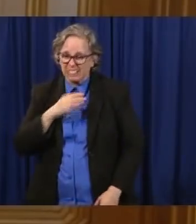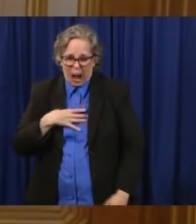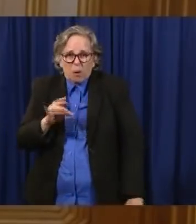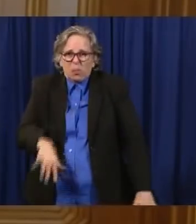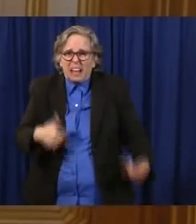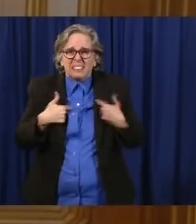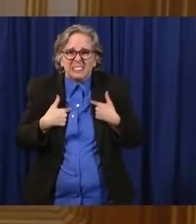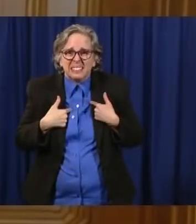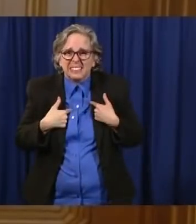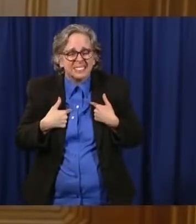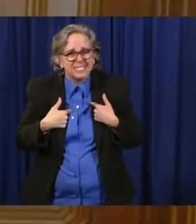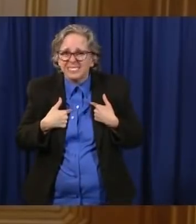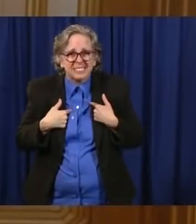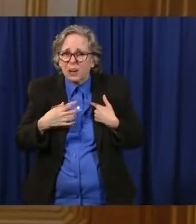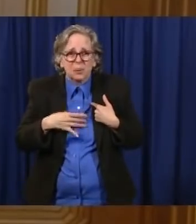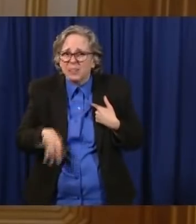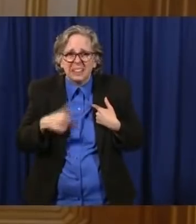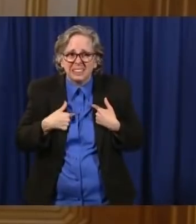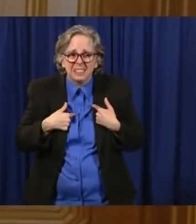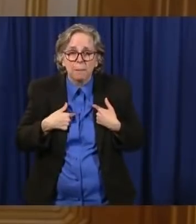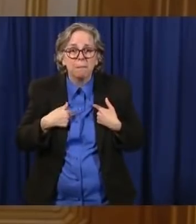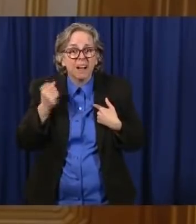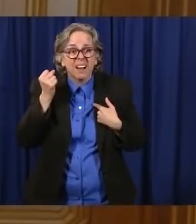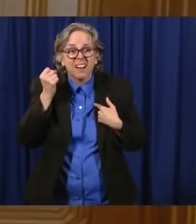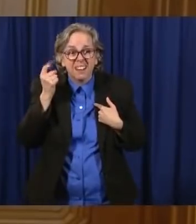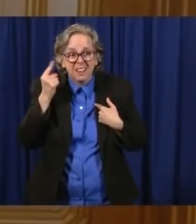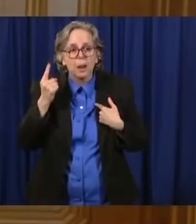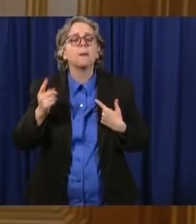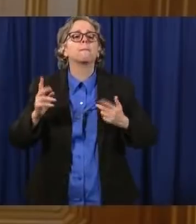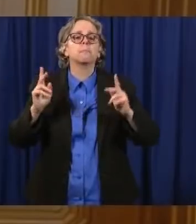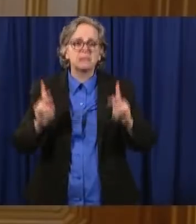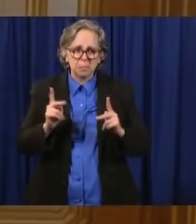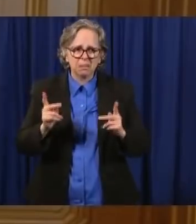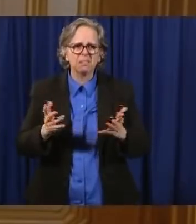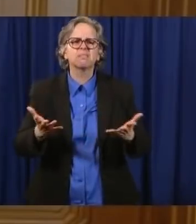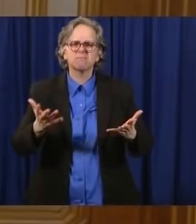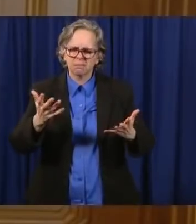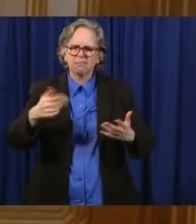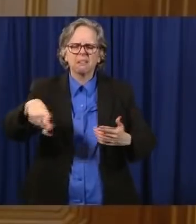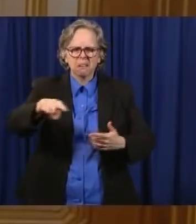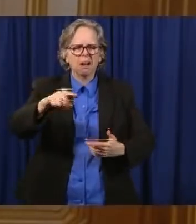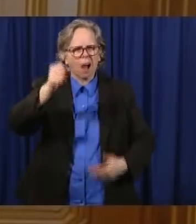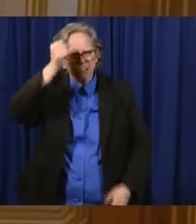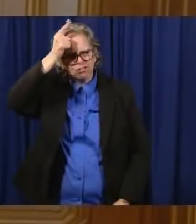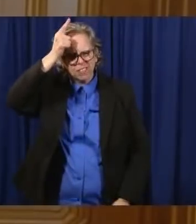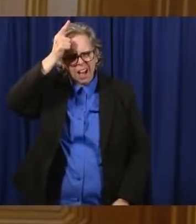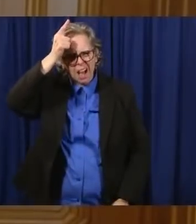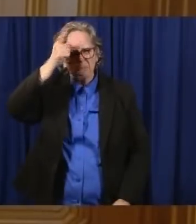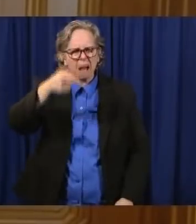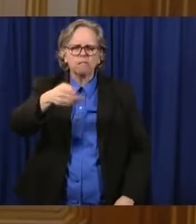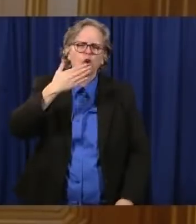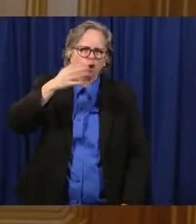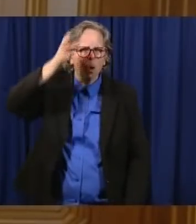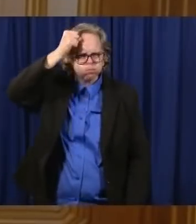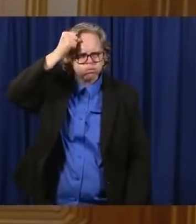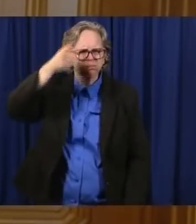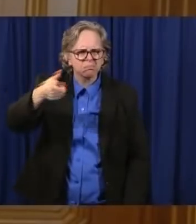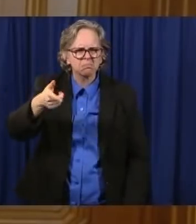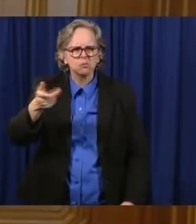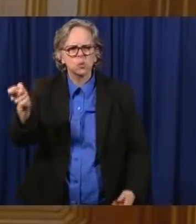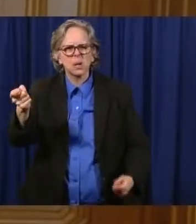it. But I think the people of Ohio have a lot of good common sense, and I think they're looking at the facts.